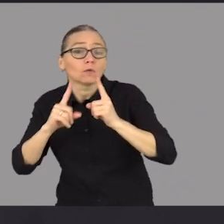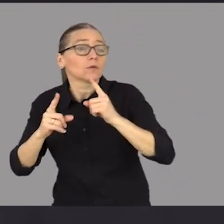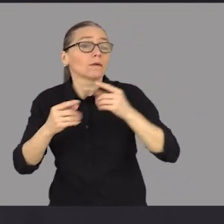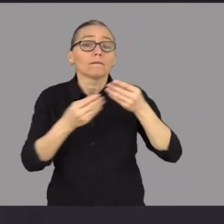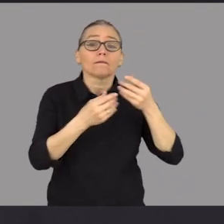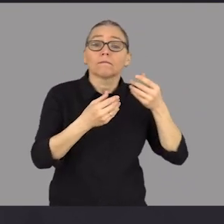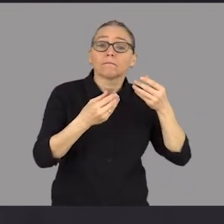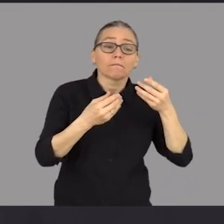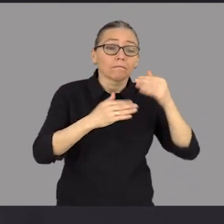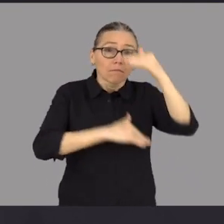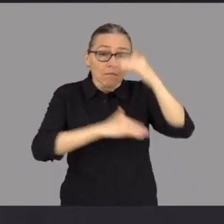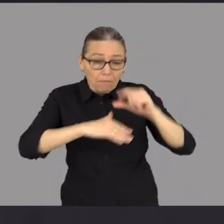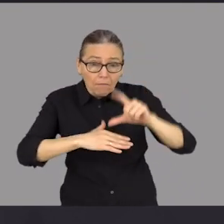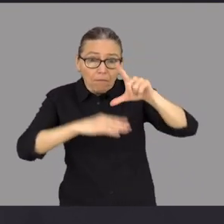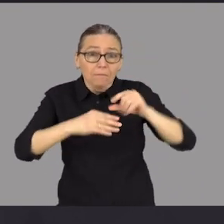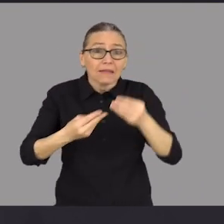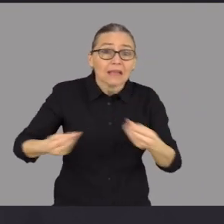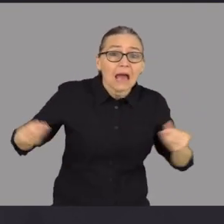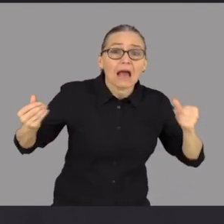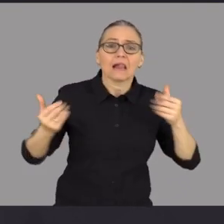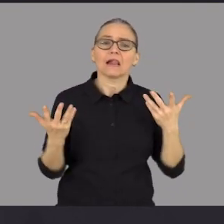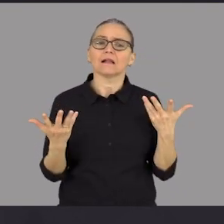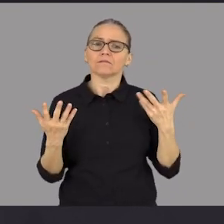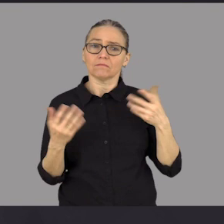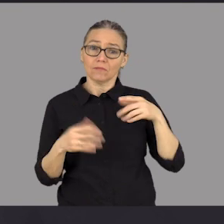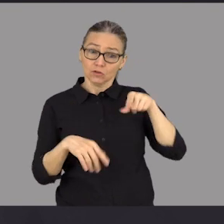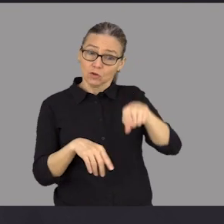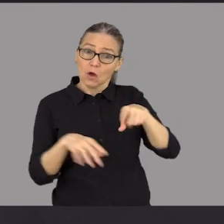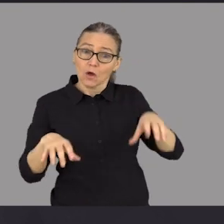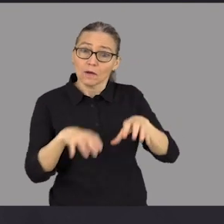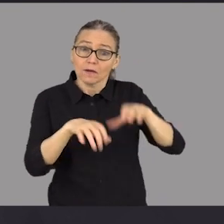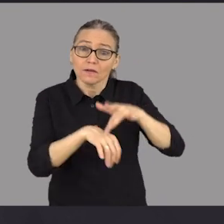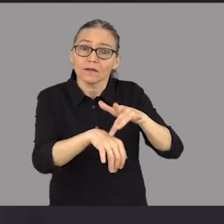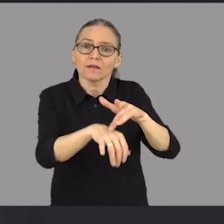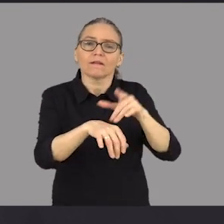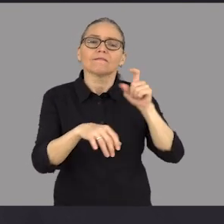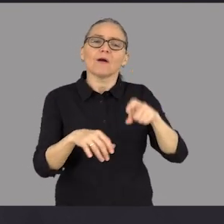that all requests from applicants are treated confidentially